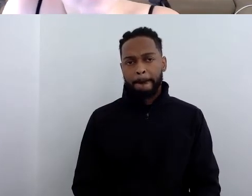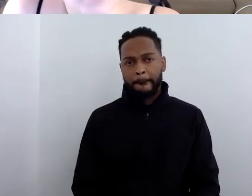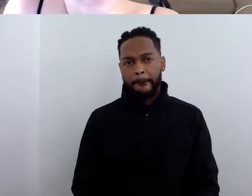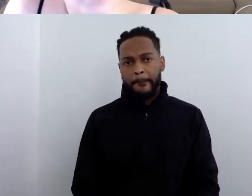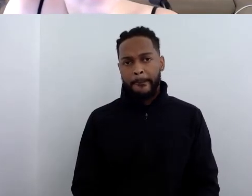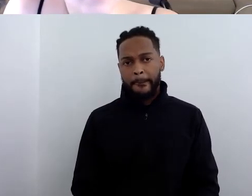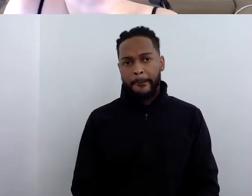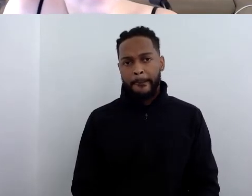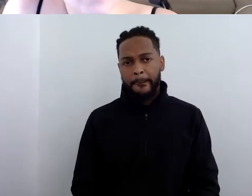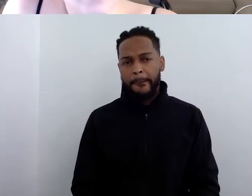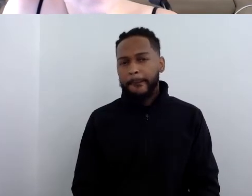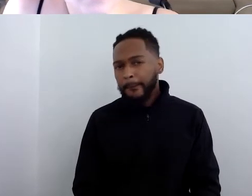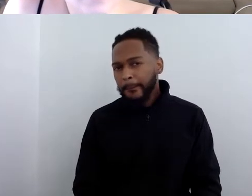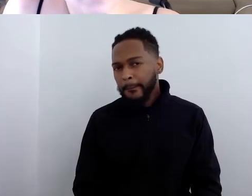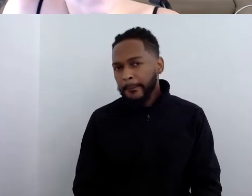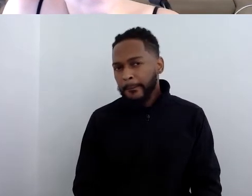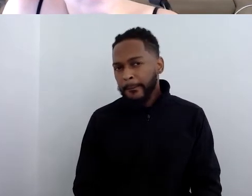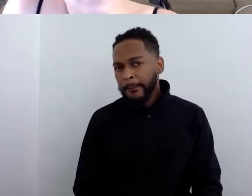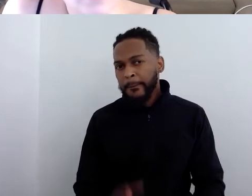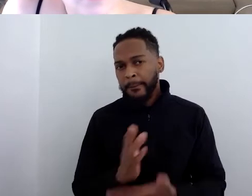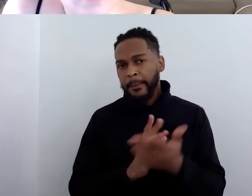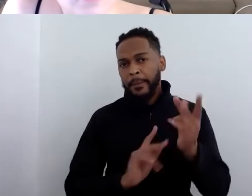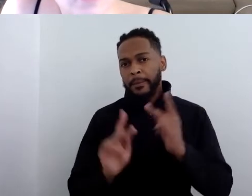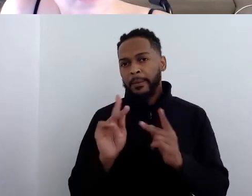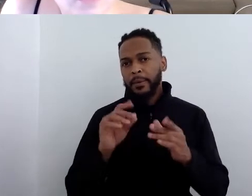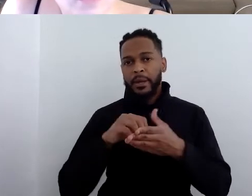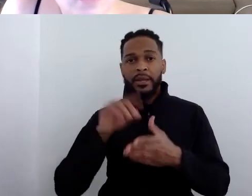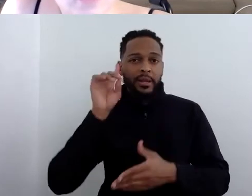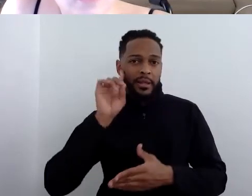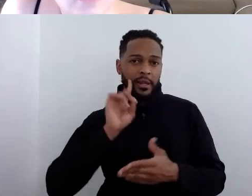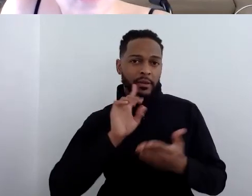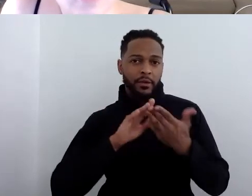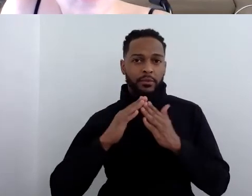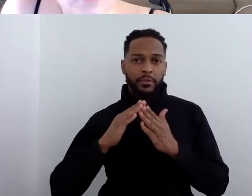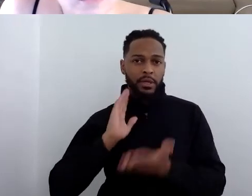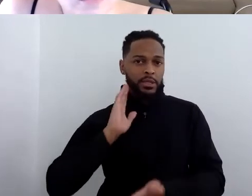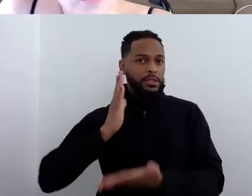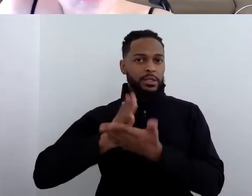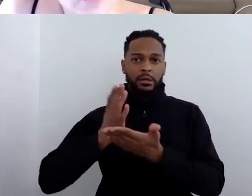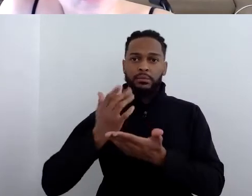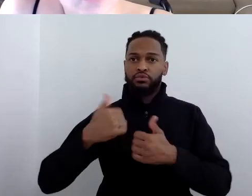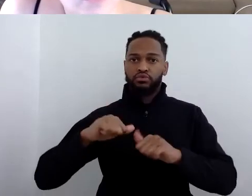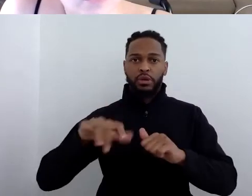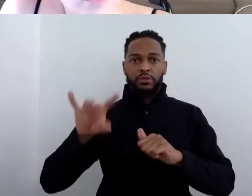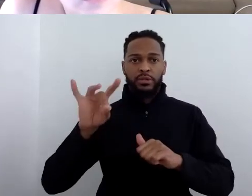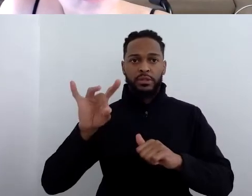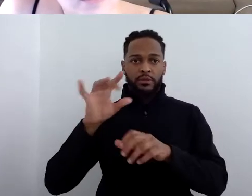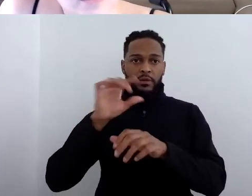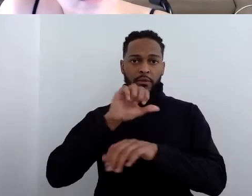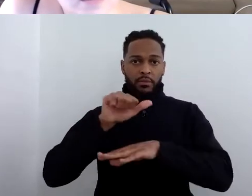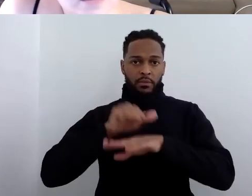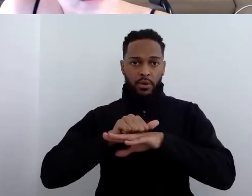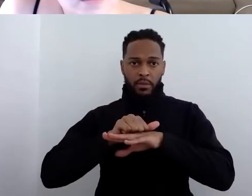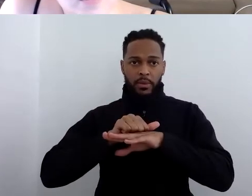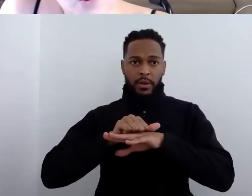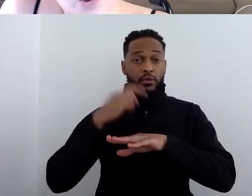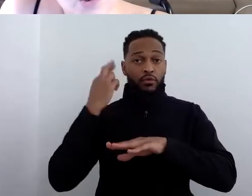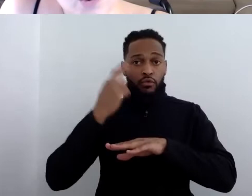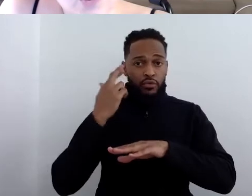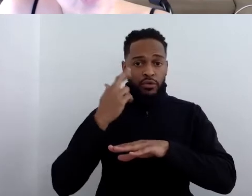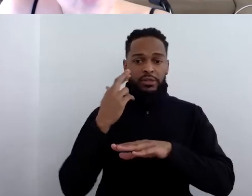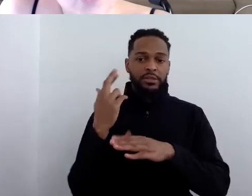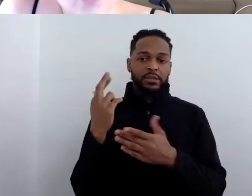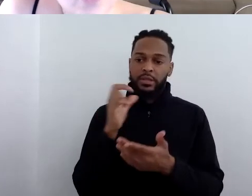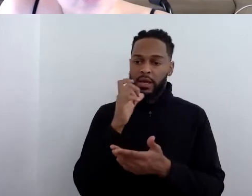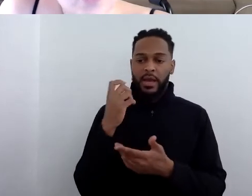some within the deaf community stopped trying to get an appointment with their doctors because of the lack of communication access. When